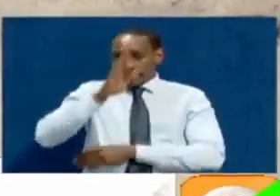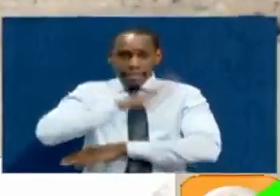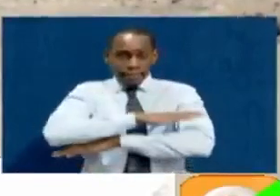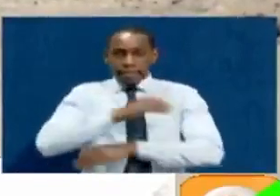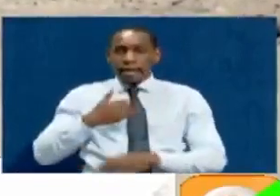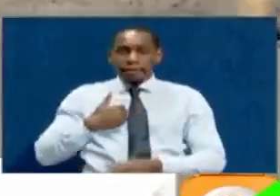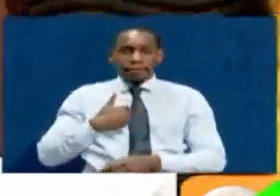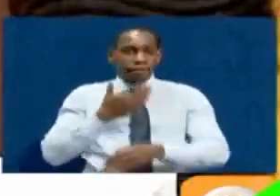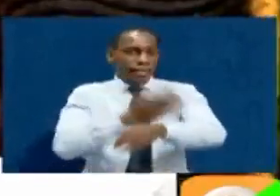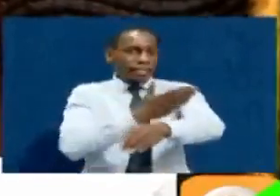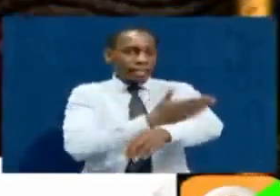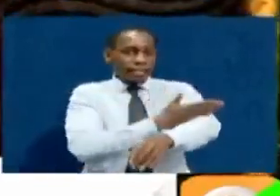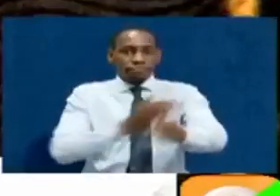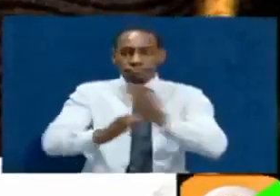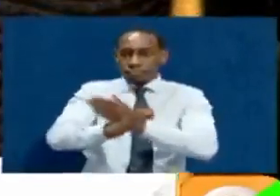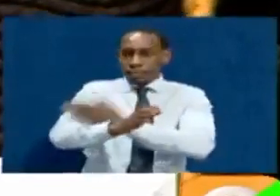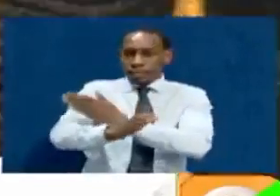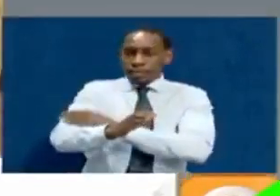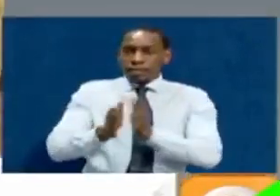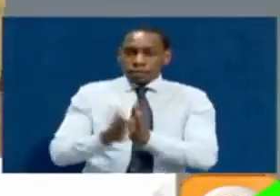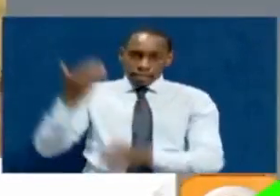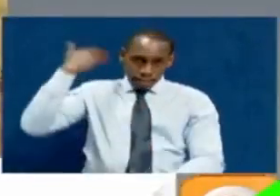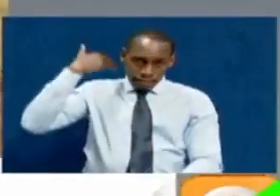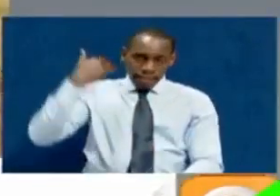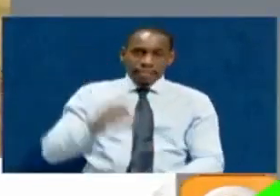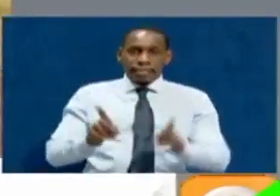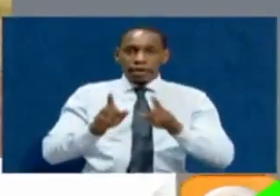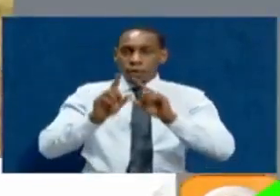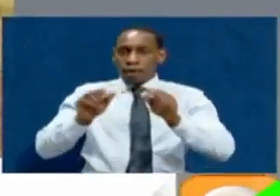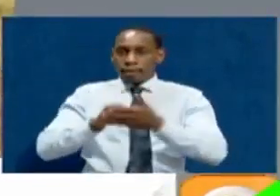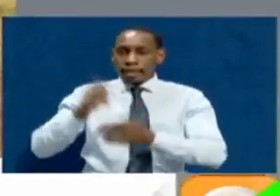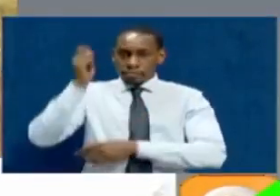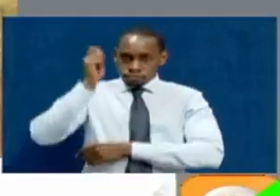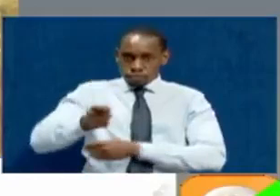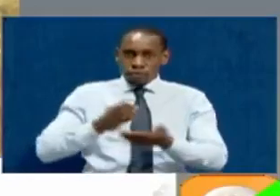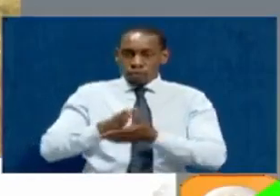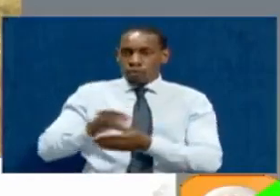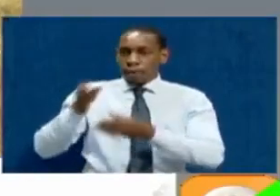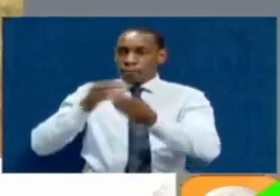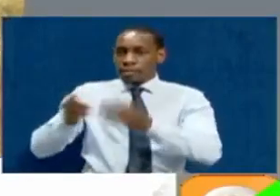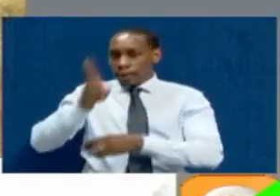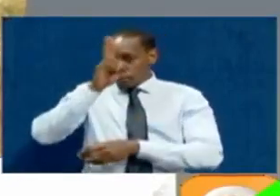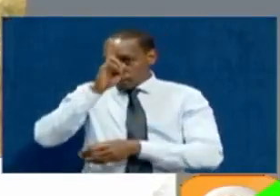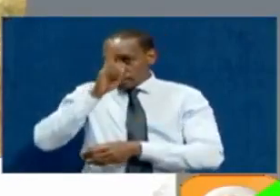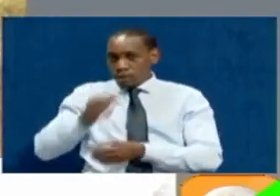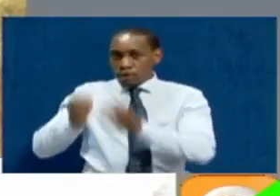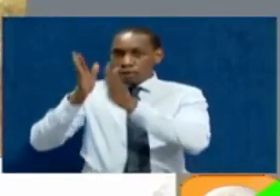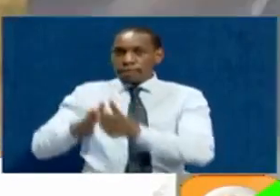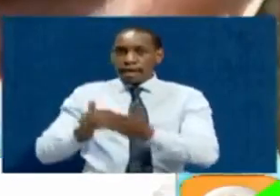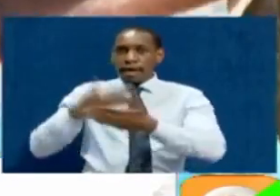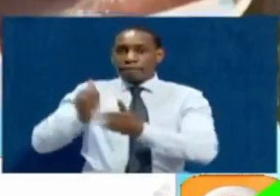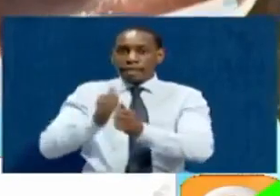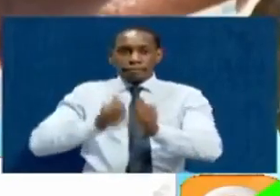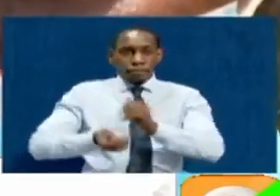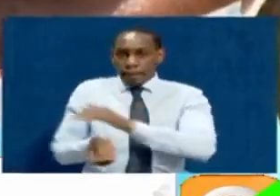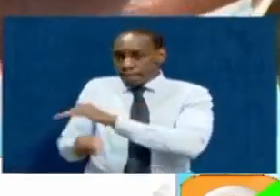have left him limping and with bruises on his back. He claims he was hit with a hammer by Busia traffic police officers for refusing